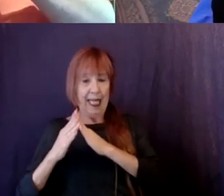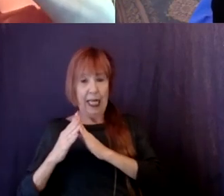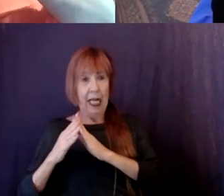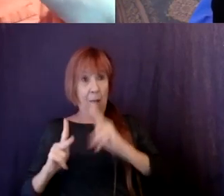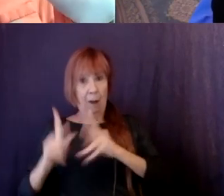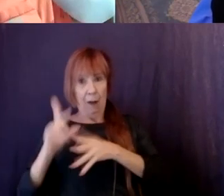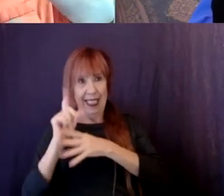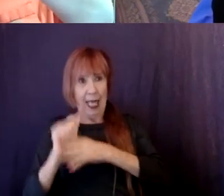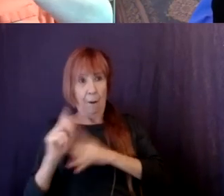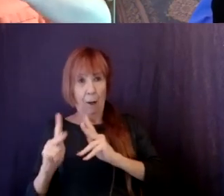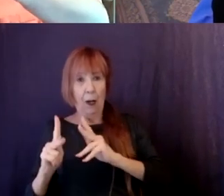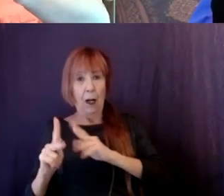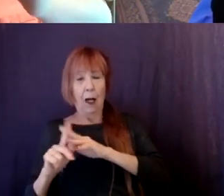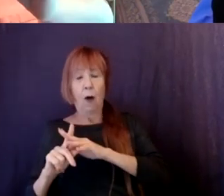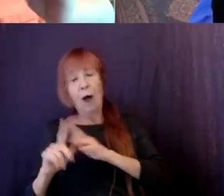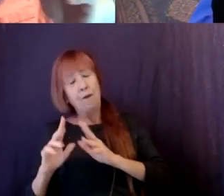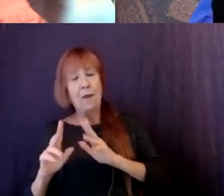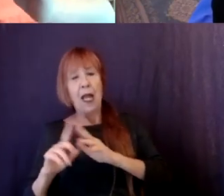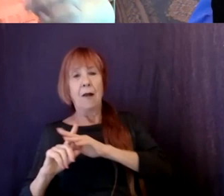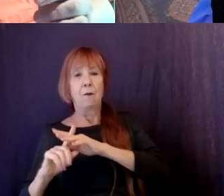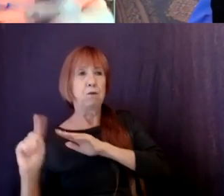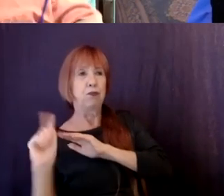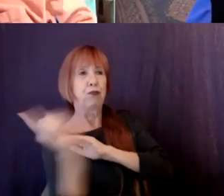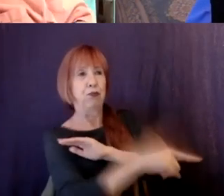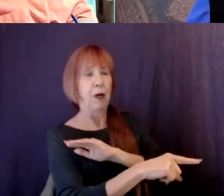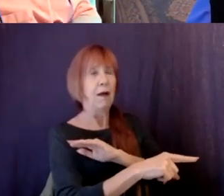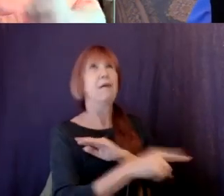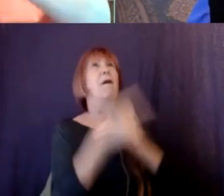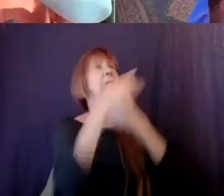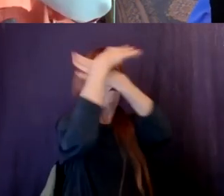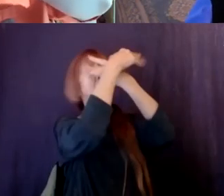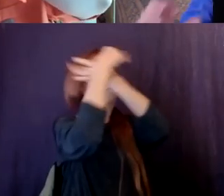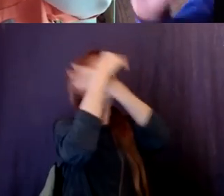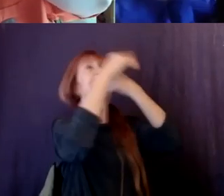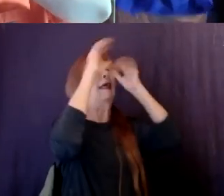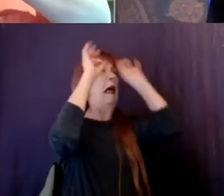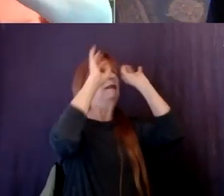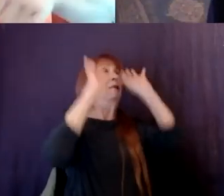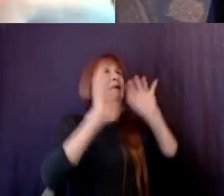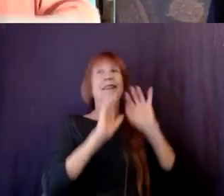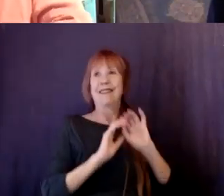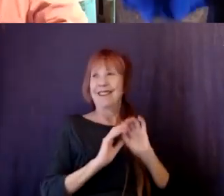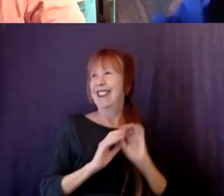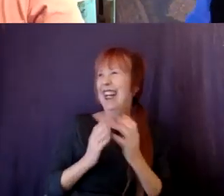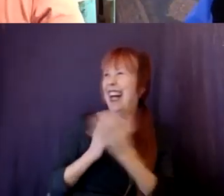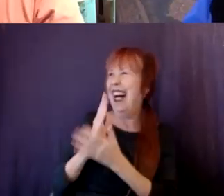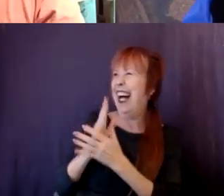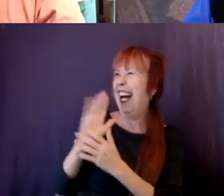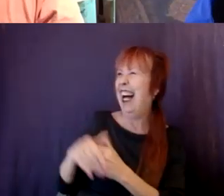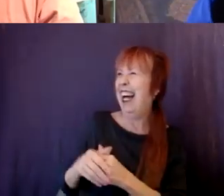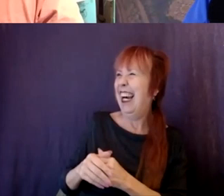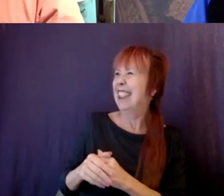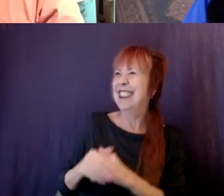Out to Berkeley as a fly or a moth gets on my glasses. That's okay. I have those